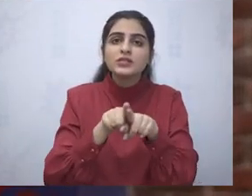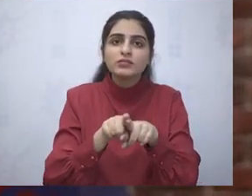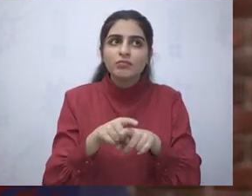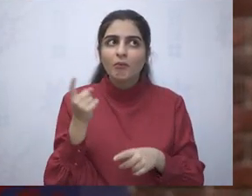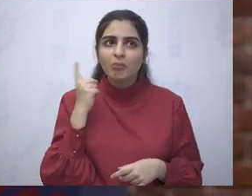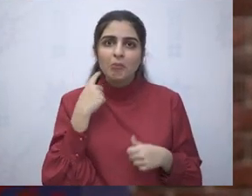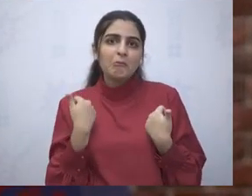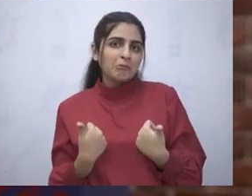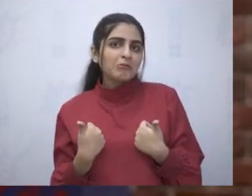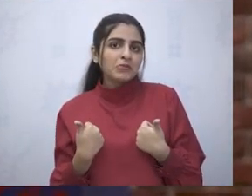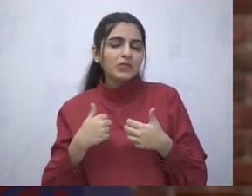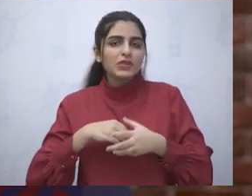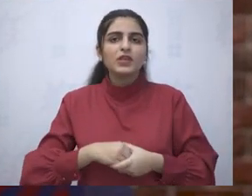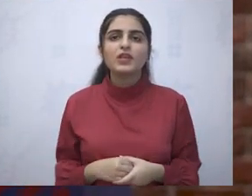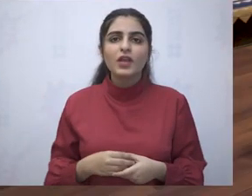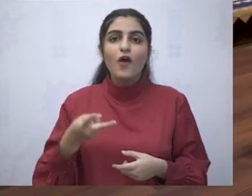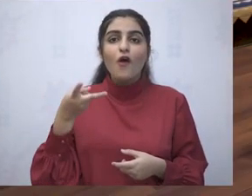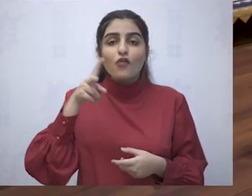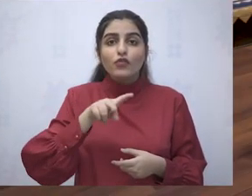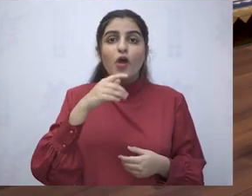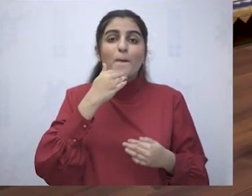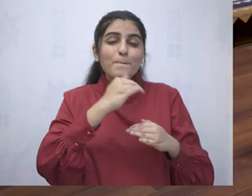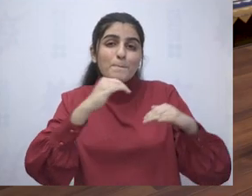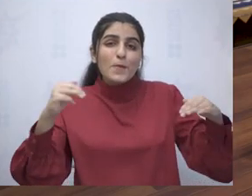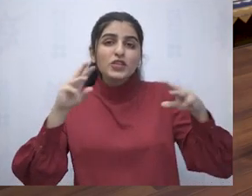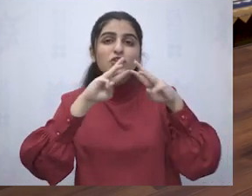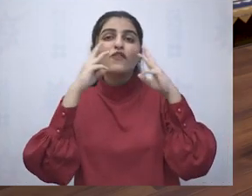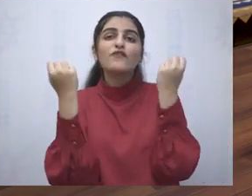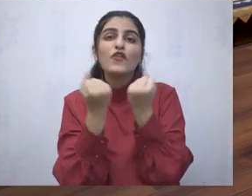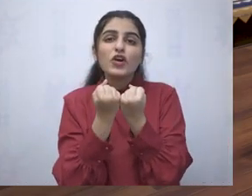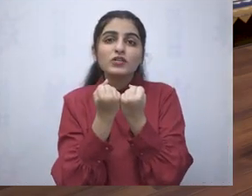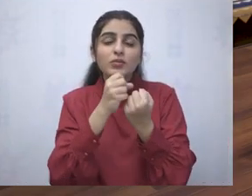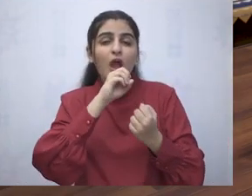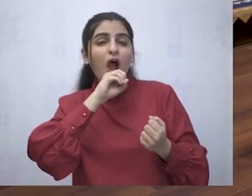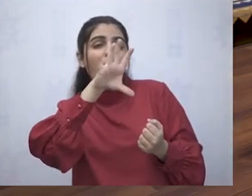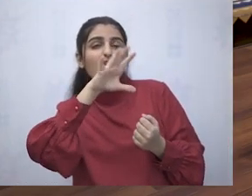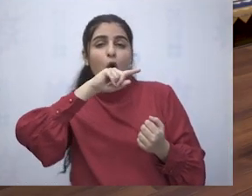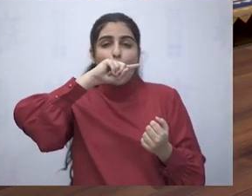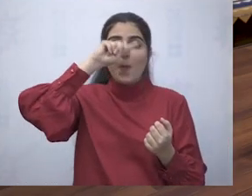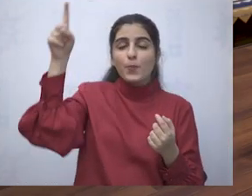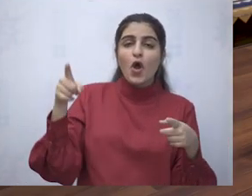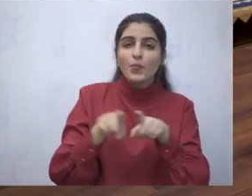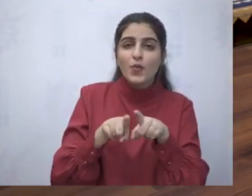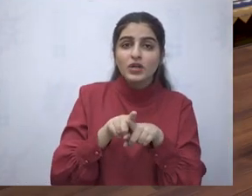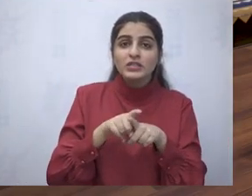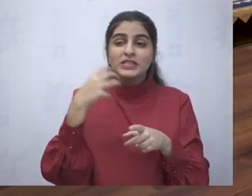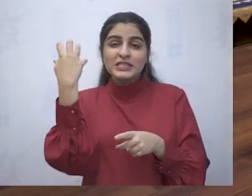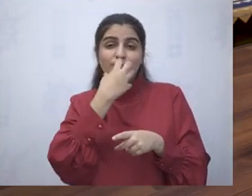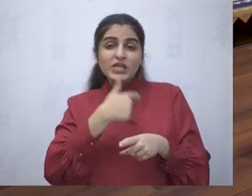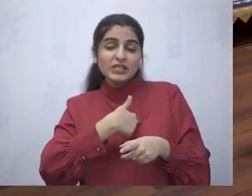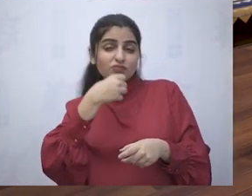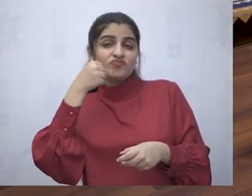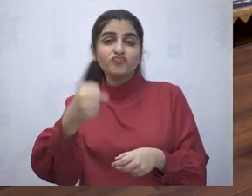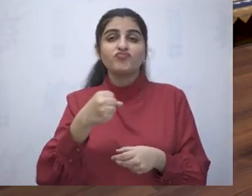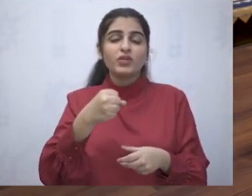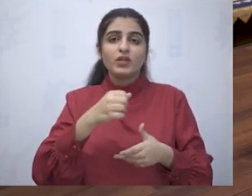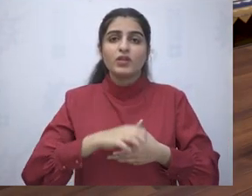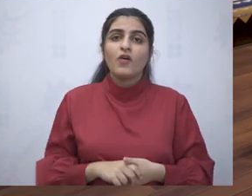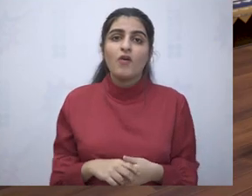bowls. Sounds interesting. And the children's workshop is Loud and Proud, Speaking